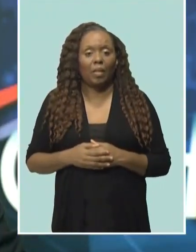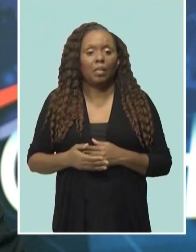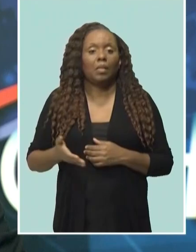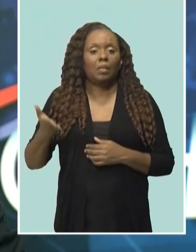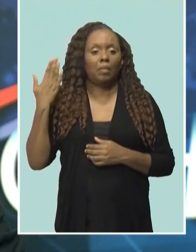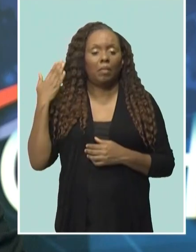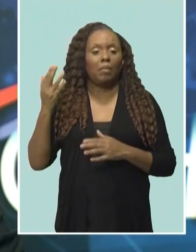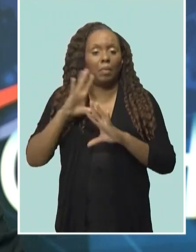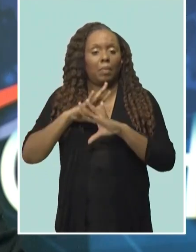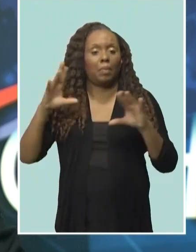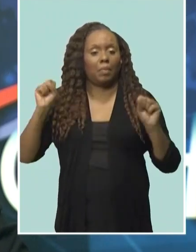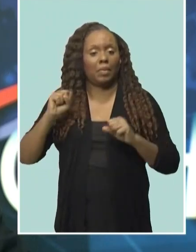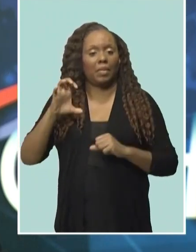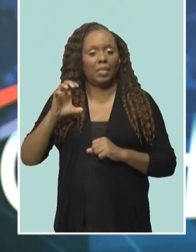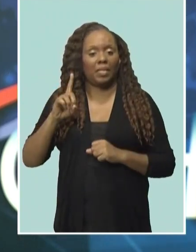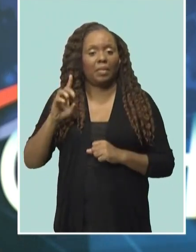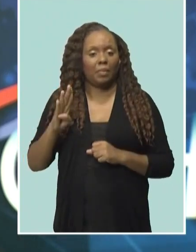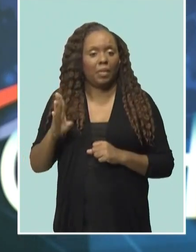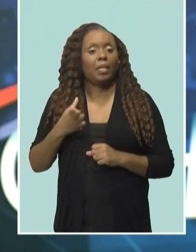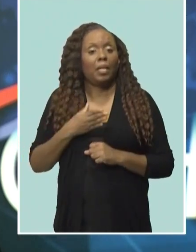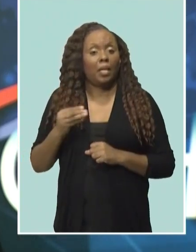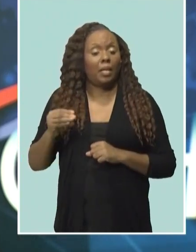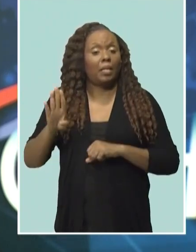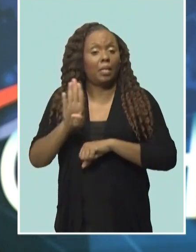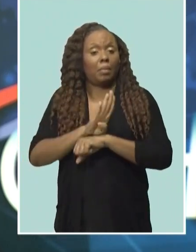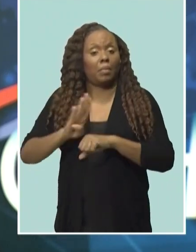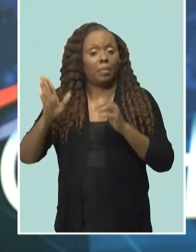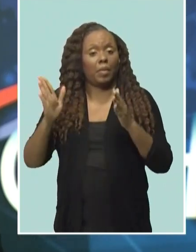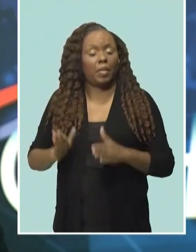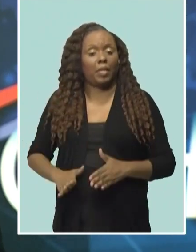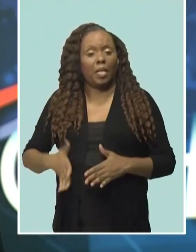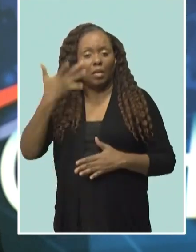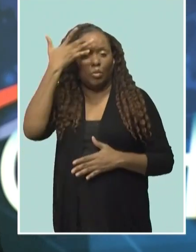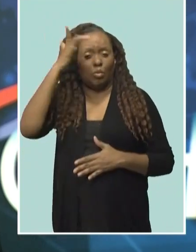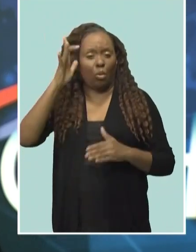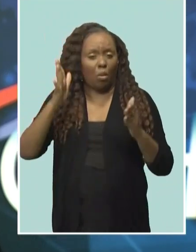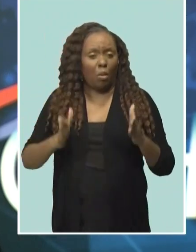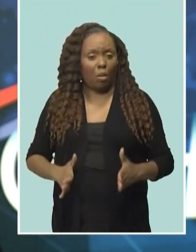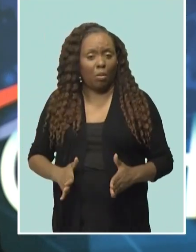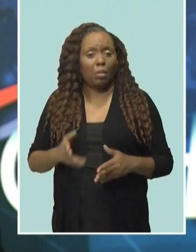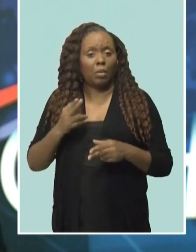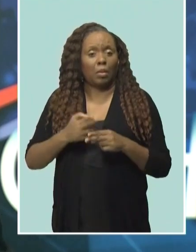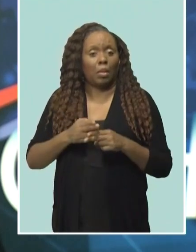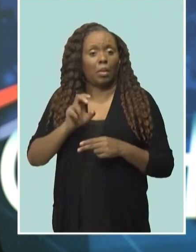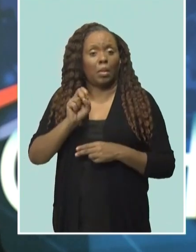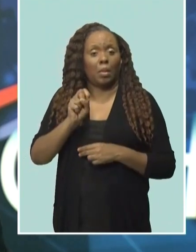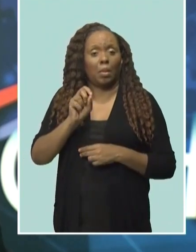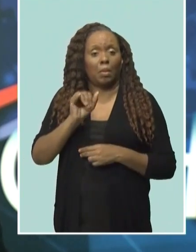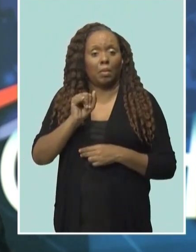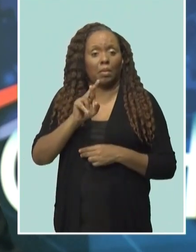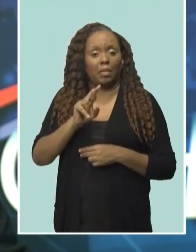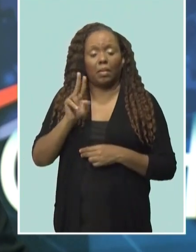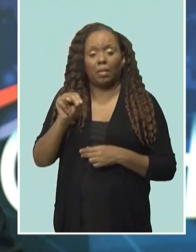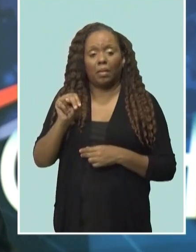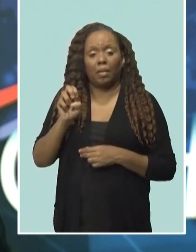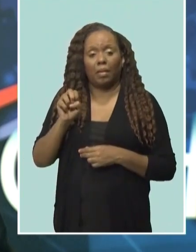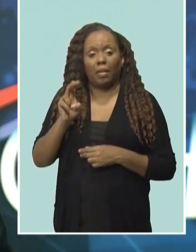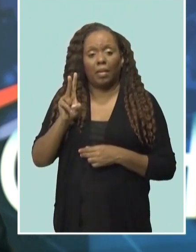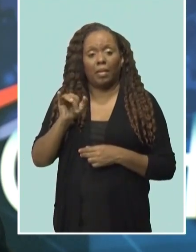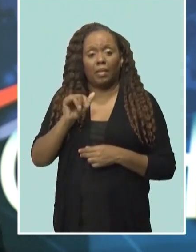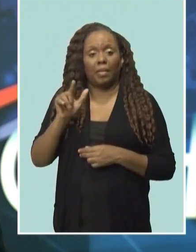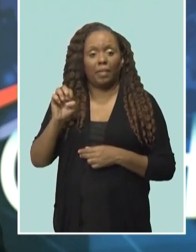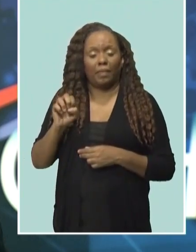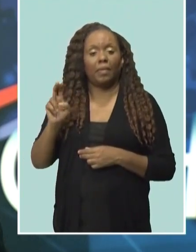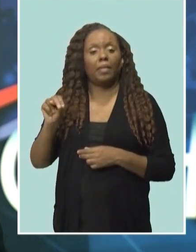Barbadian scholar and the former president of the Caribbean Development Bank, Sir Neville Nichols, has died. Called to the bar in